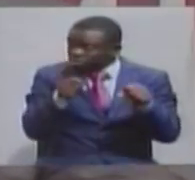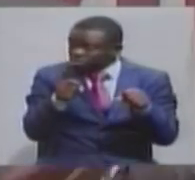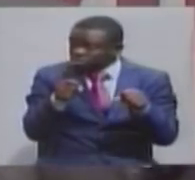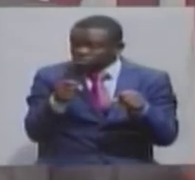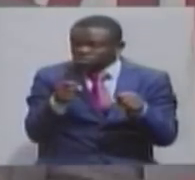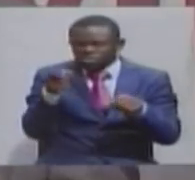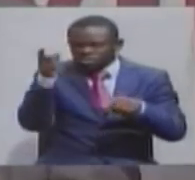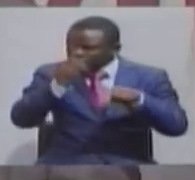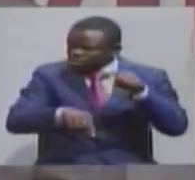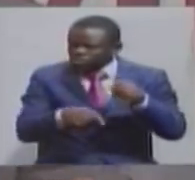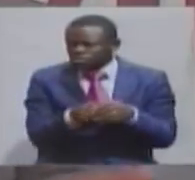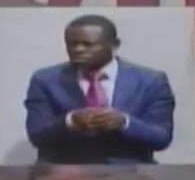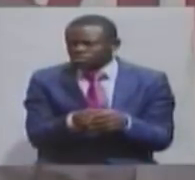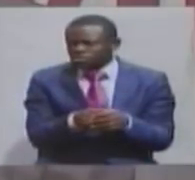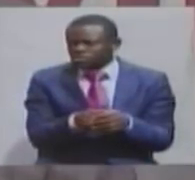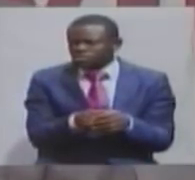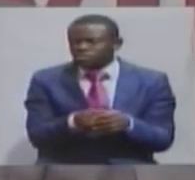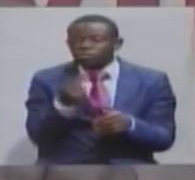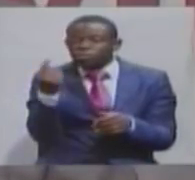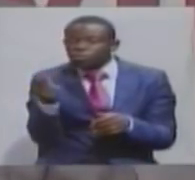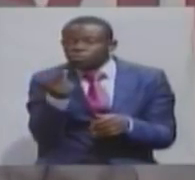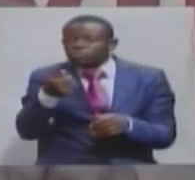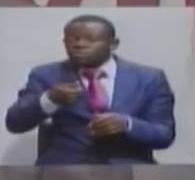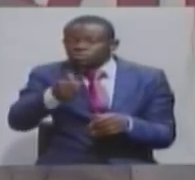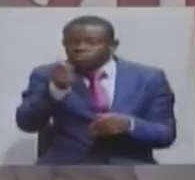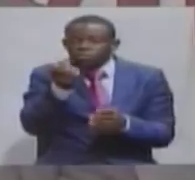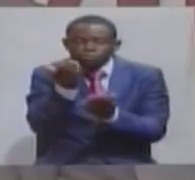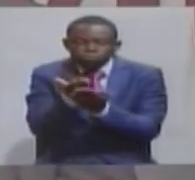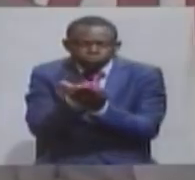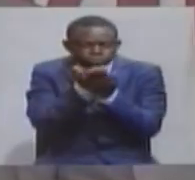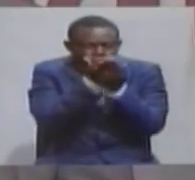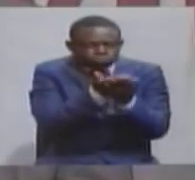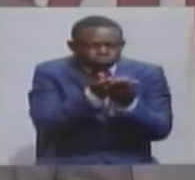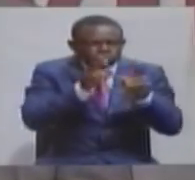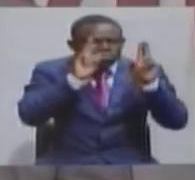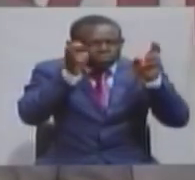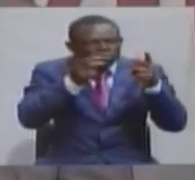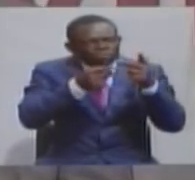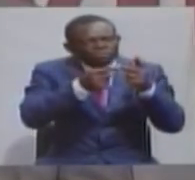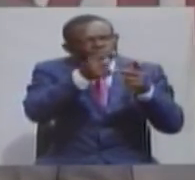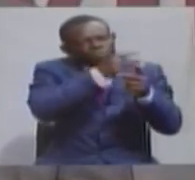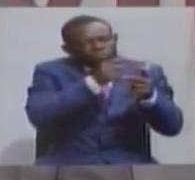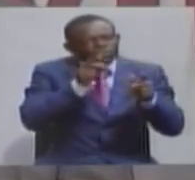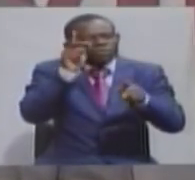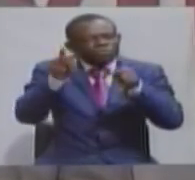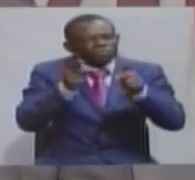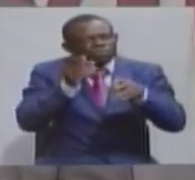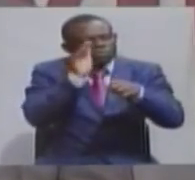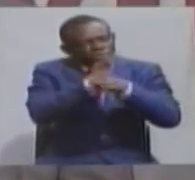issues that we've heard from the people. Can you please discuss them? And we've said, yes, we agree. We shall discuss them.